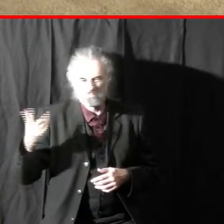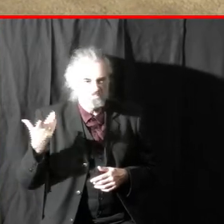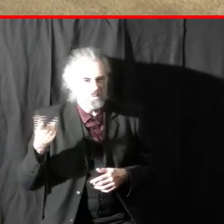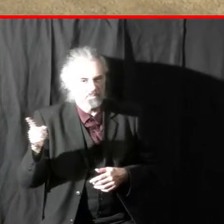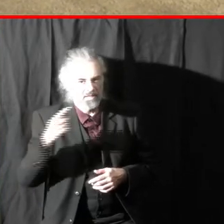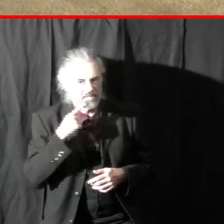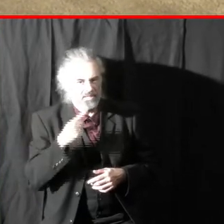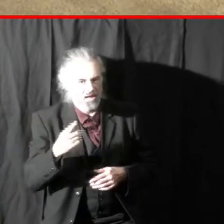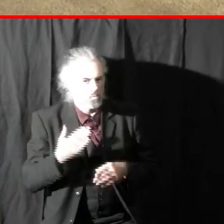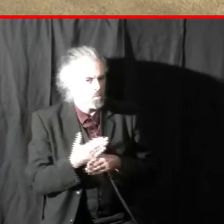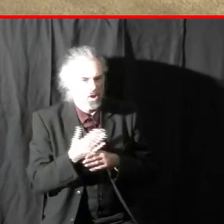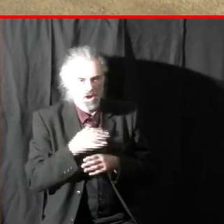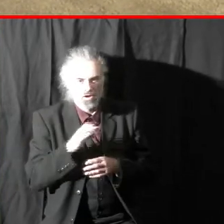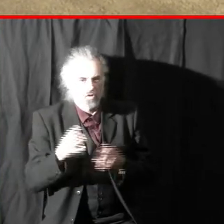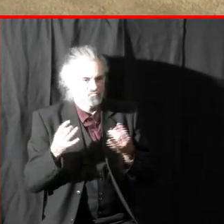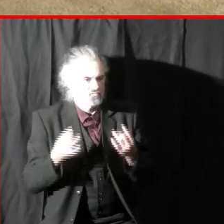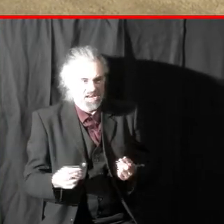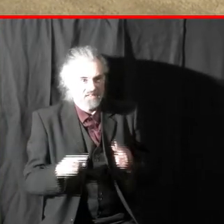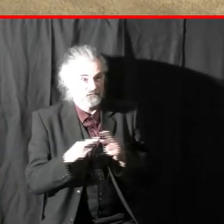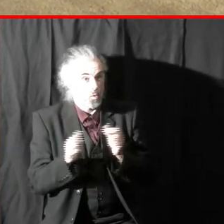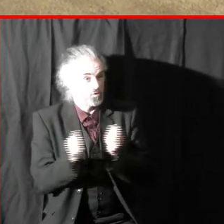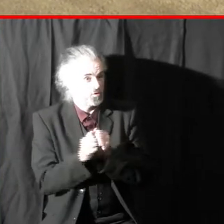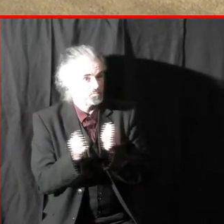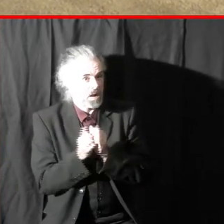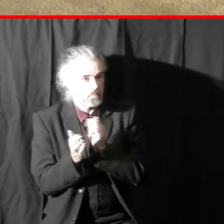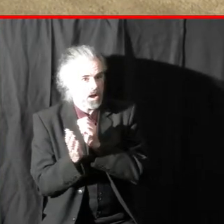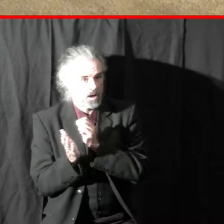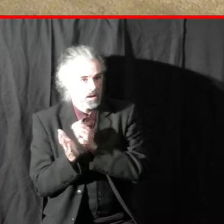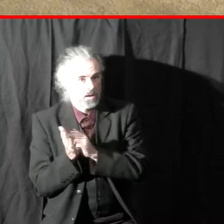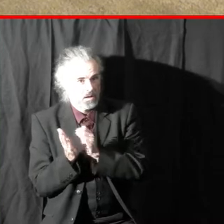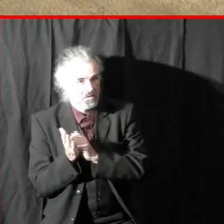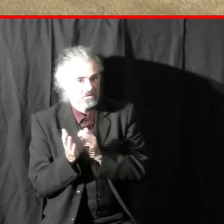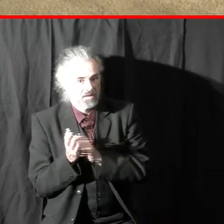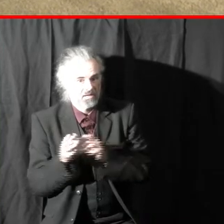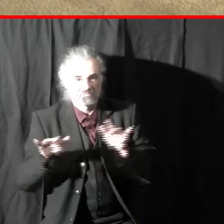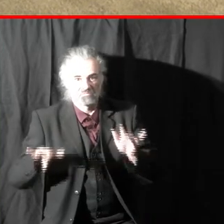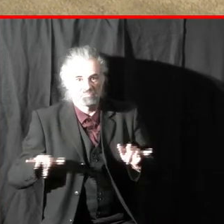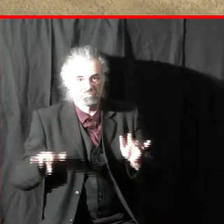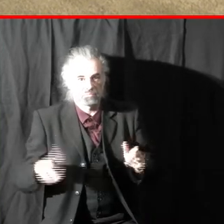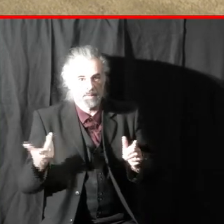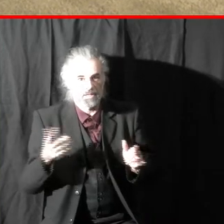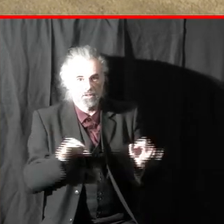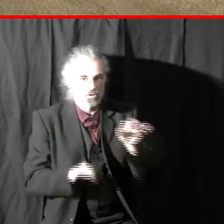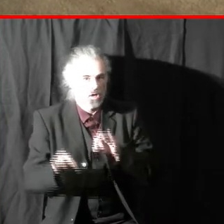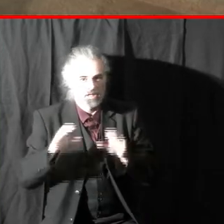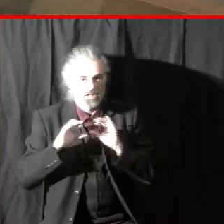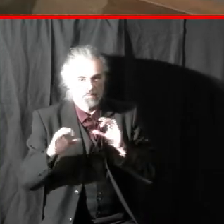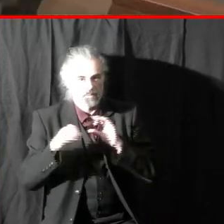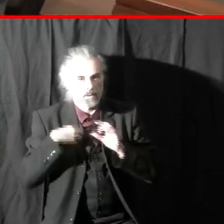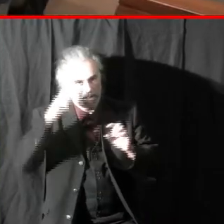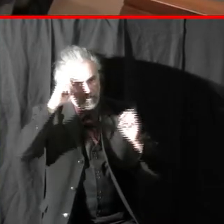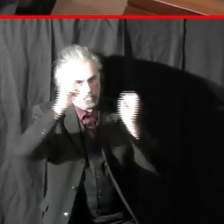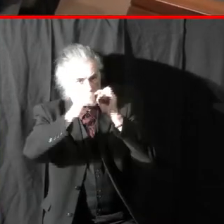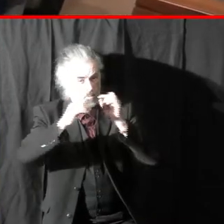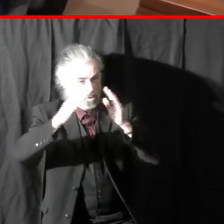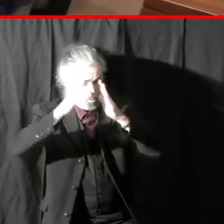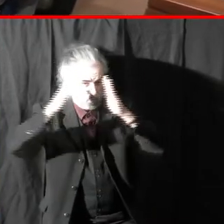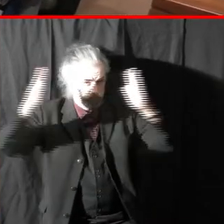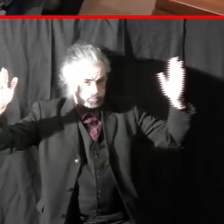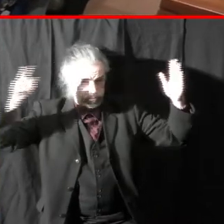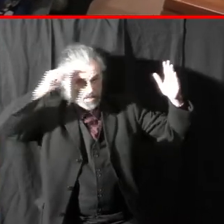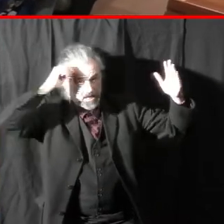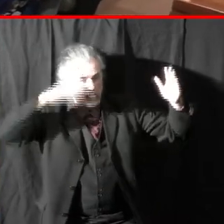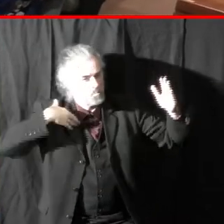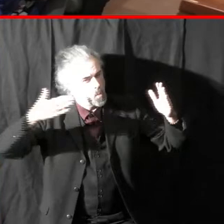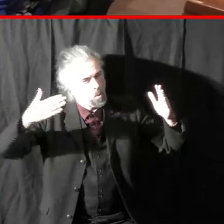work wasn't ready for a news article yet. The science communication could have looked into the broader picture first. Then she would have found out